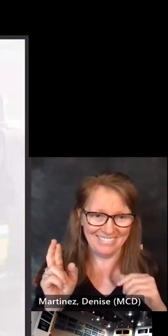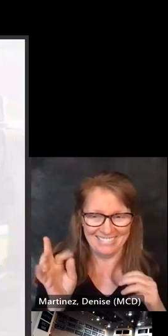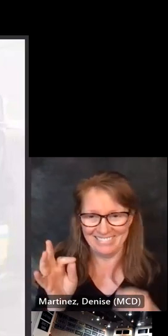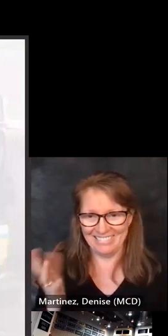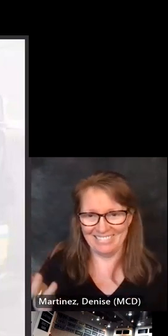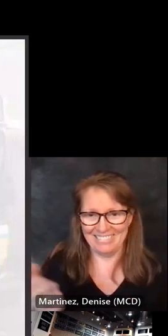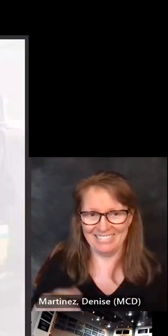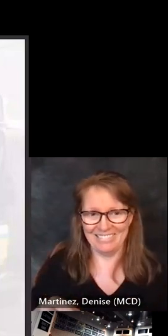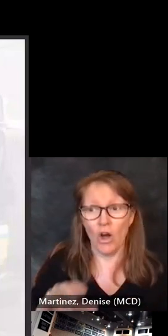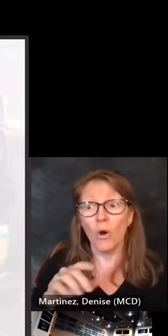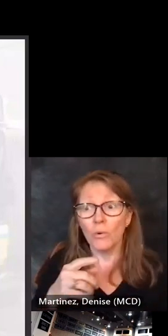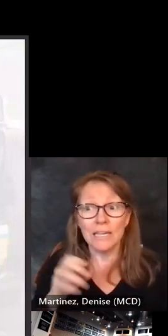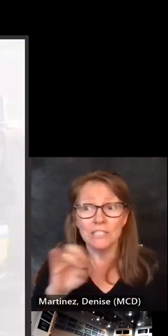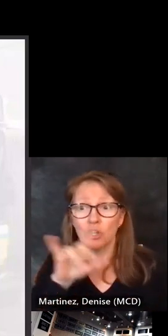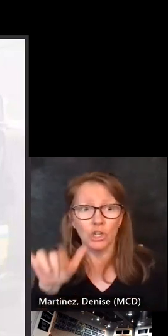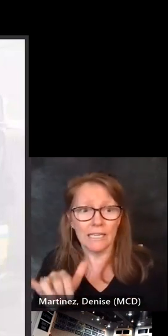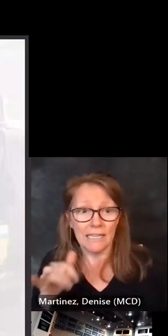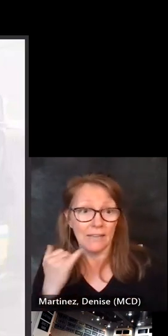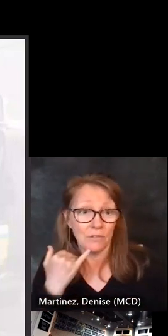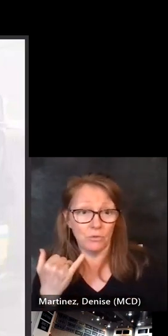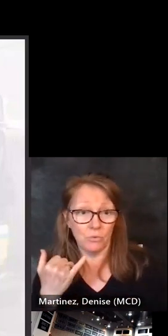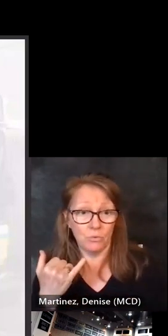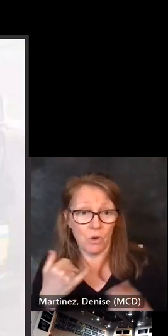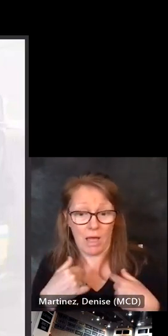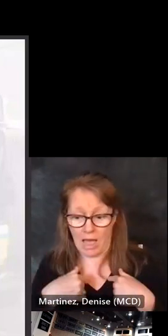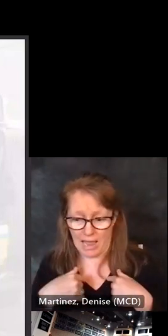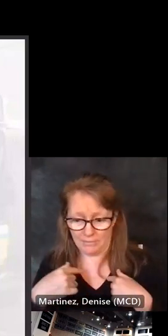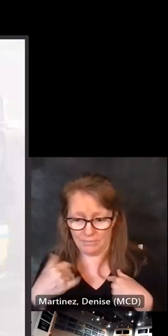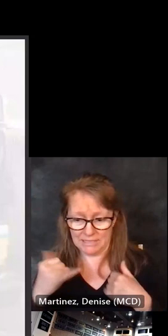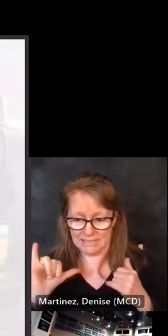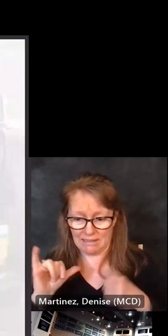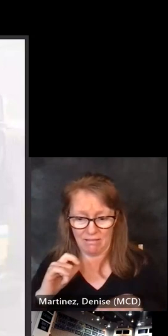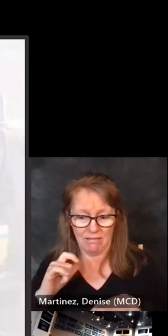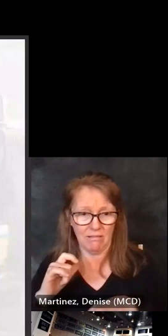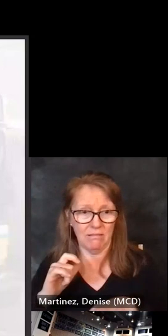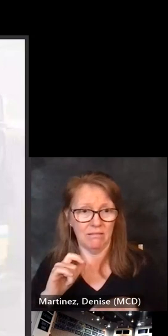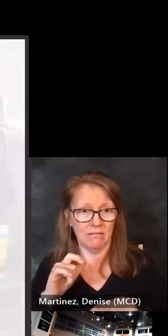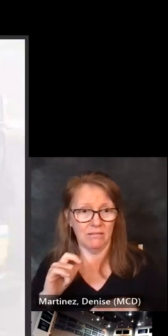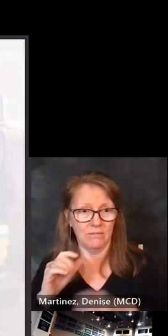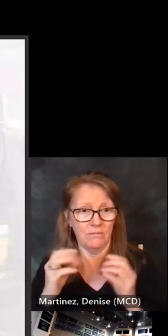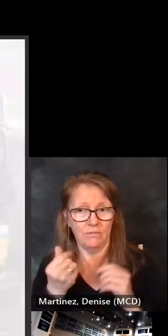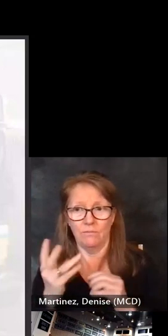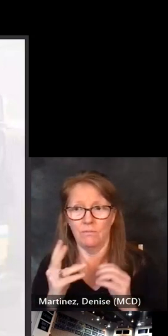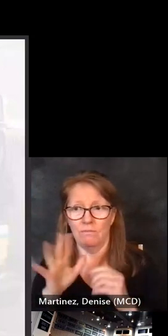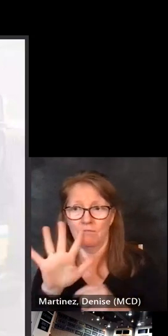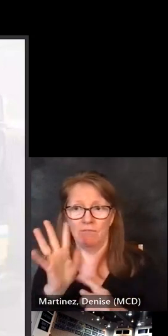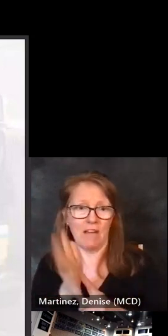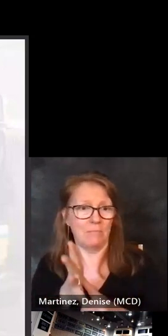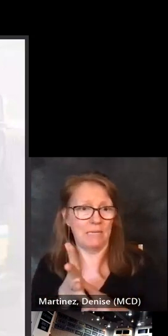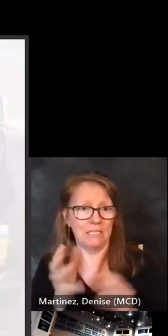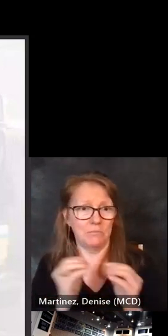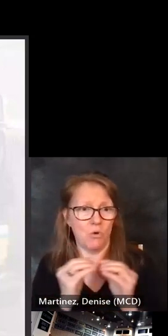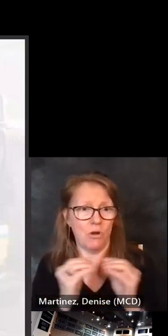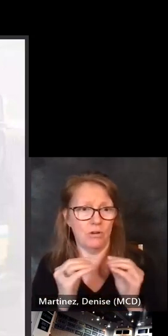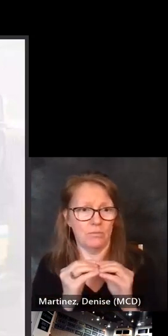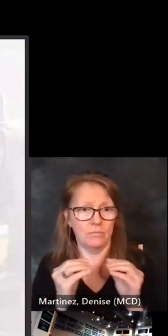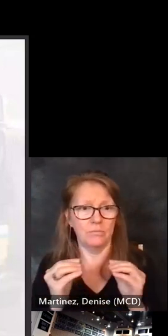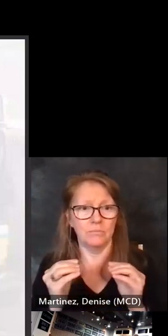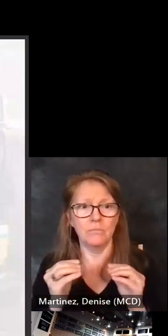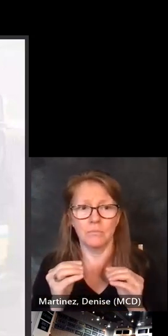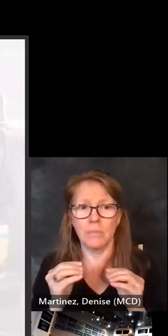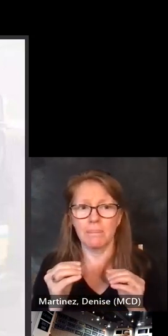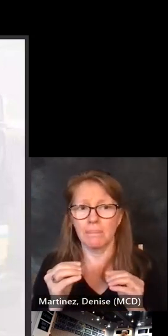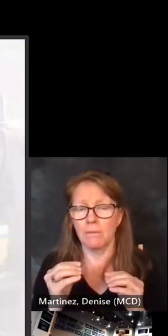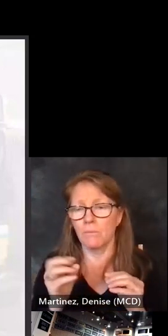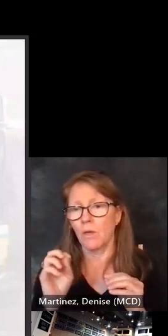thank you for the comment. And I understand that I take very seriously the opportunity